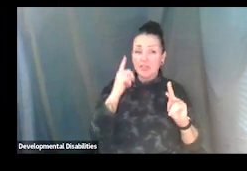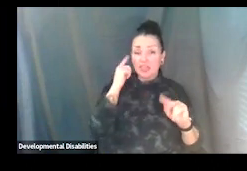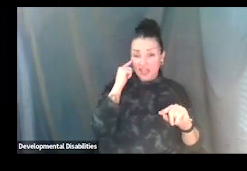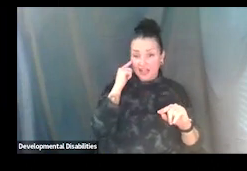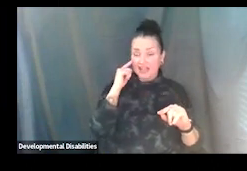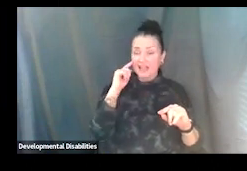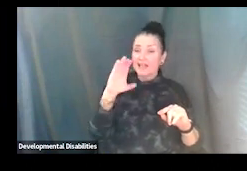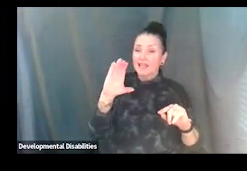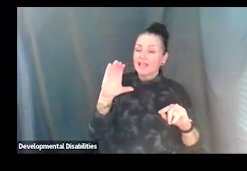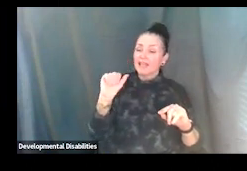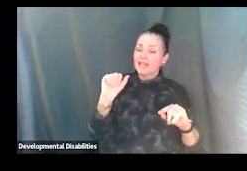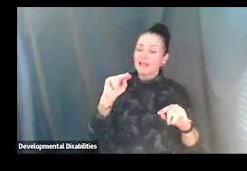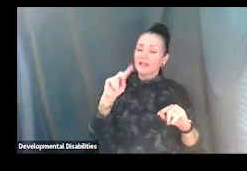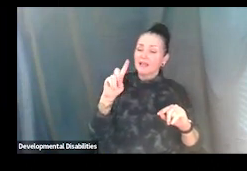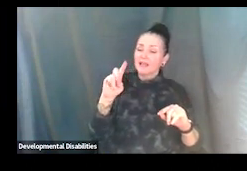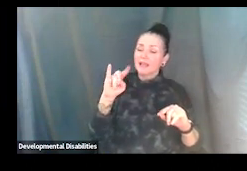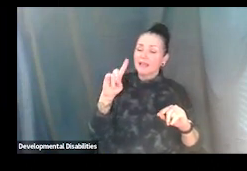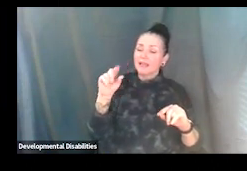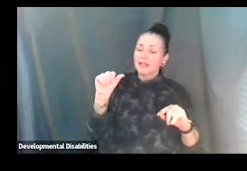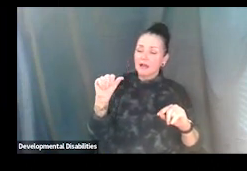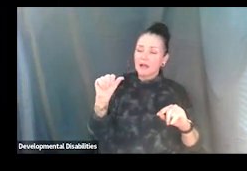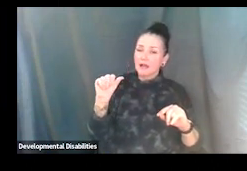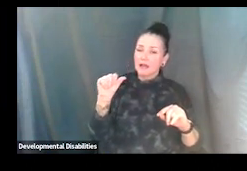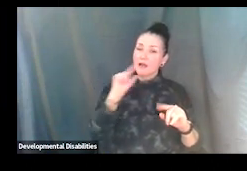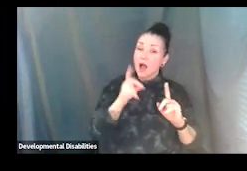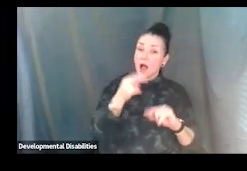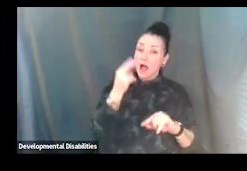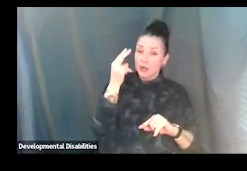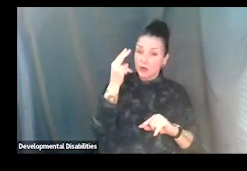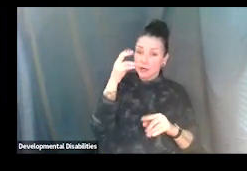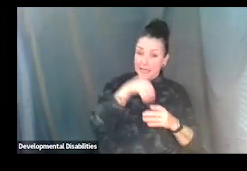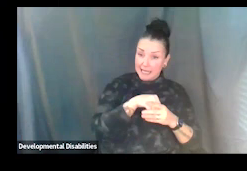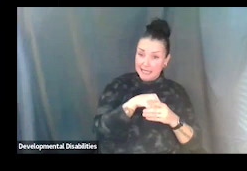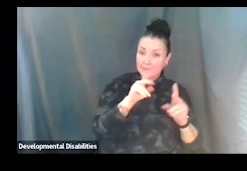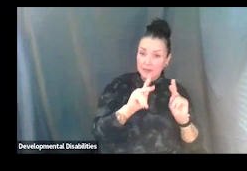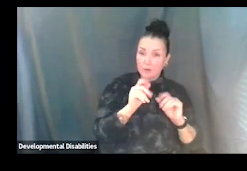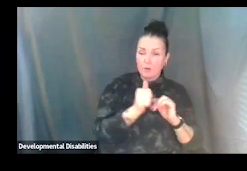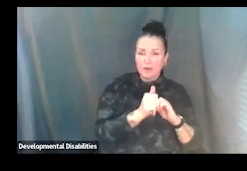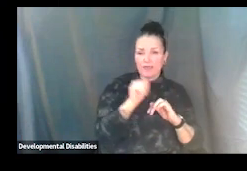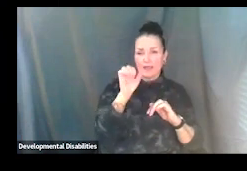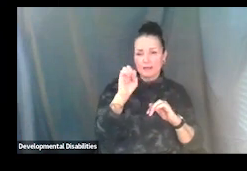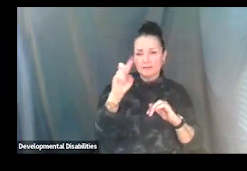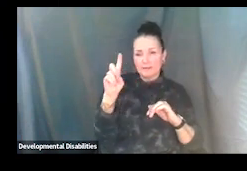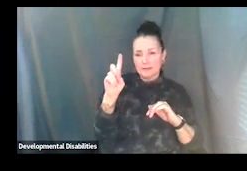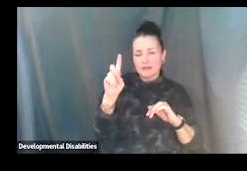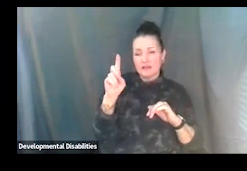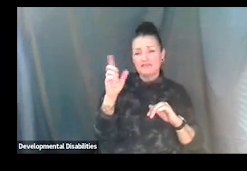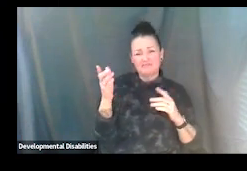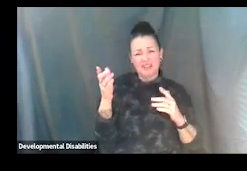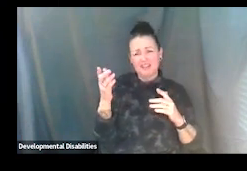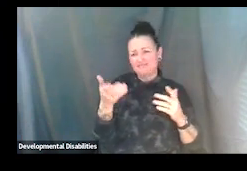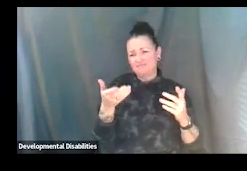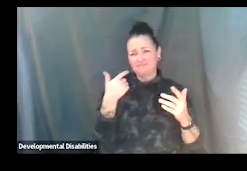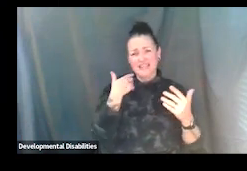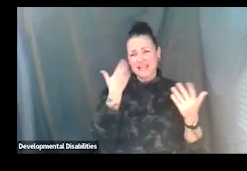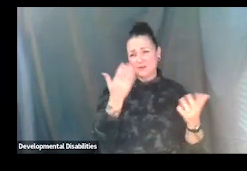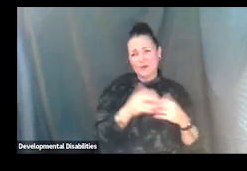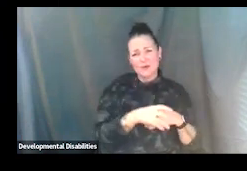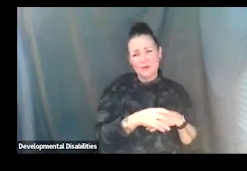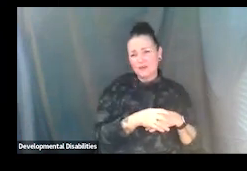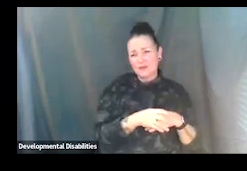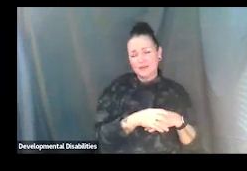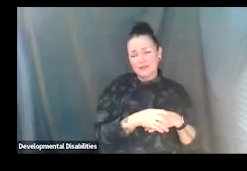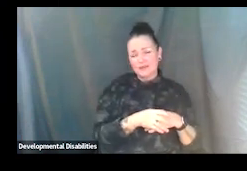have nothing to do with, it may have something to do with, what people are getting into and other immune things. The, people have